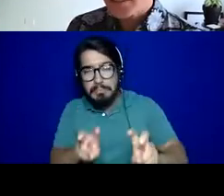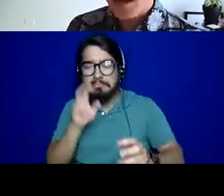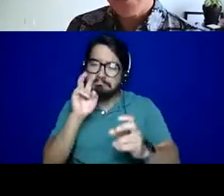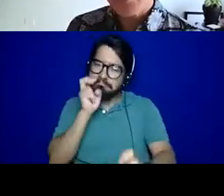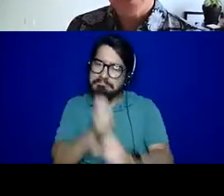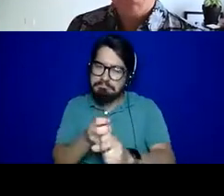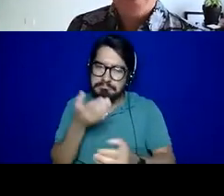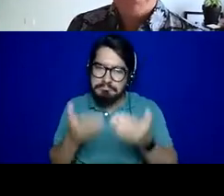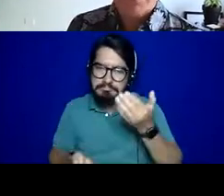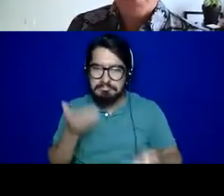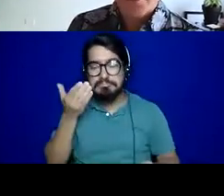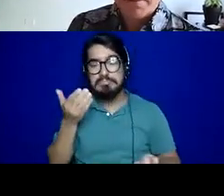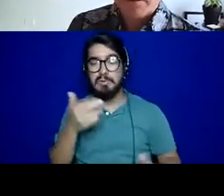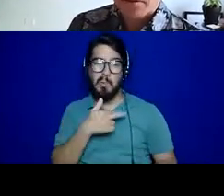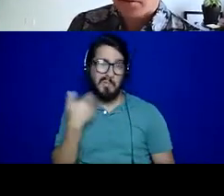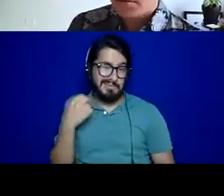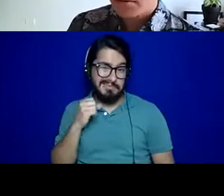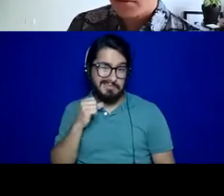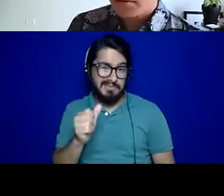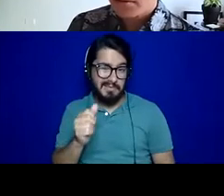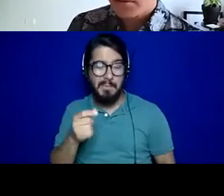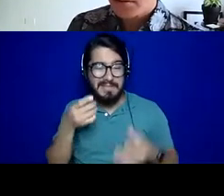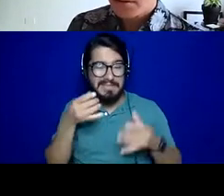and isn't that much of a risk, but it feels quite personal.